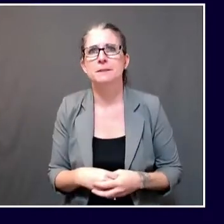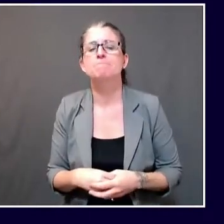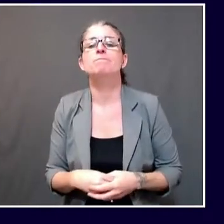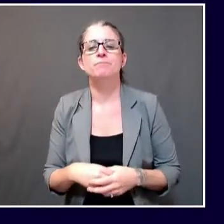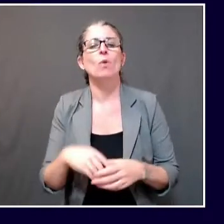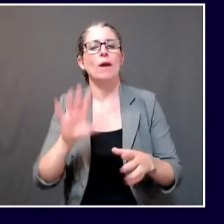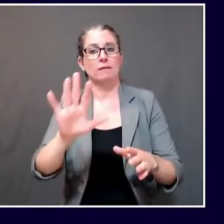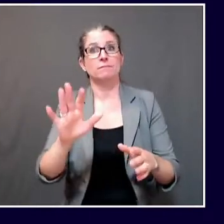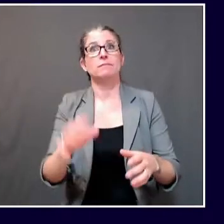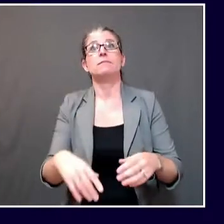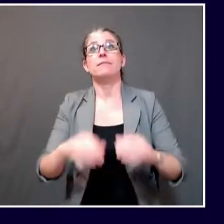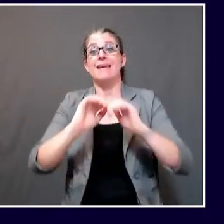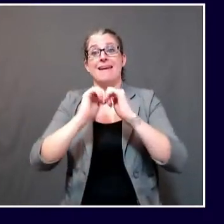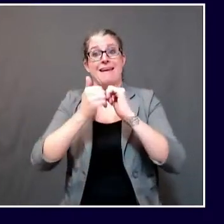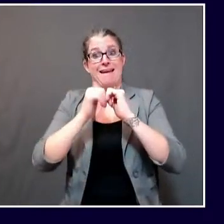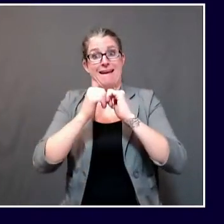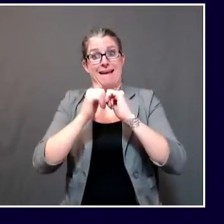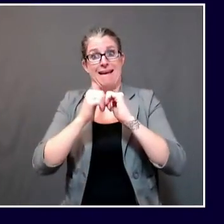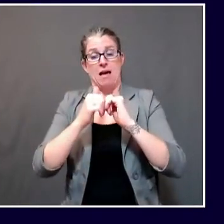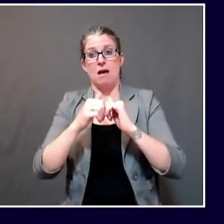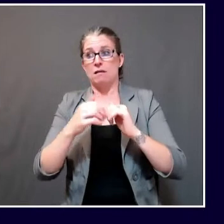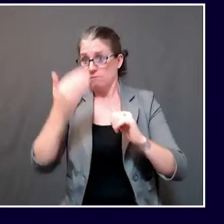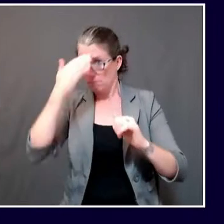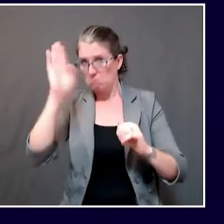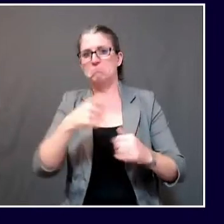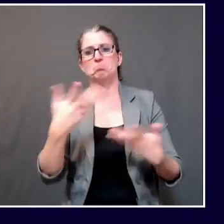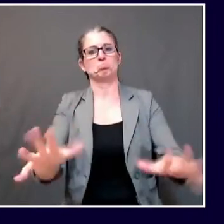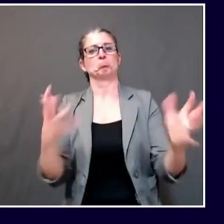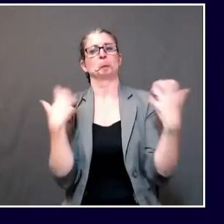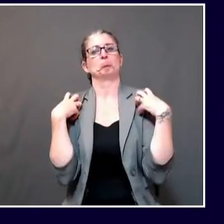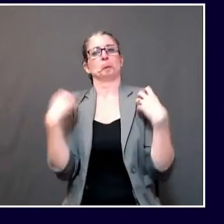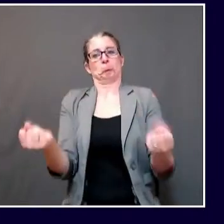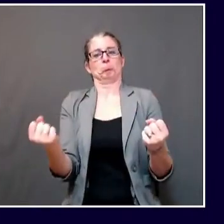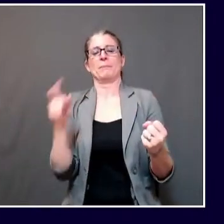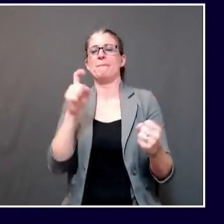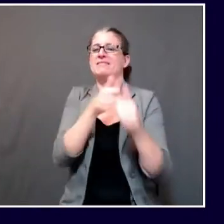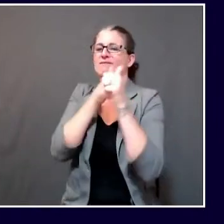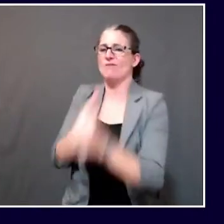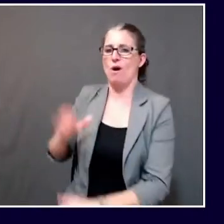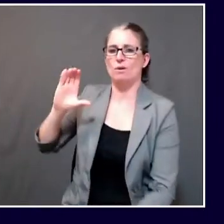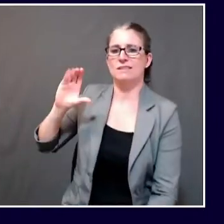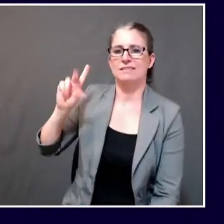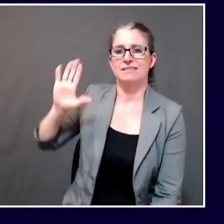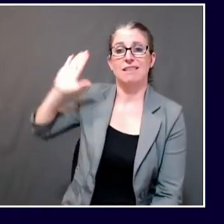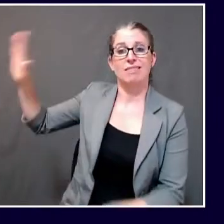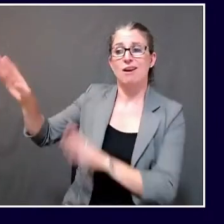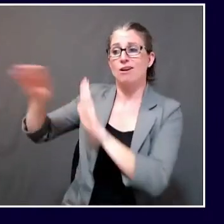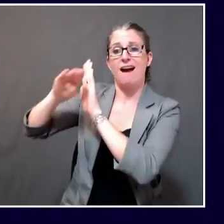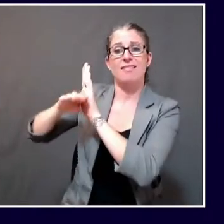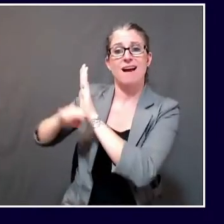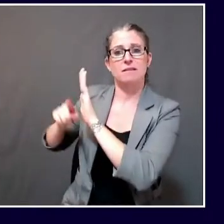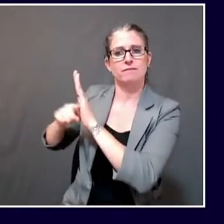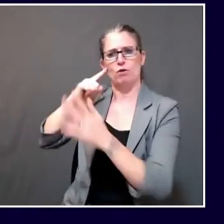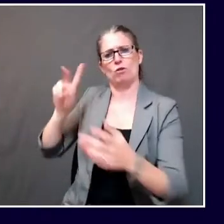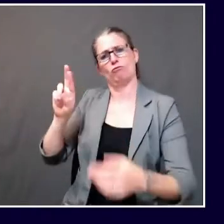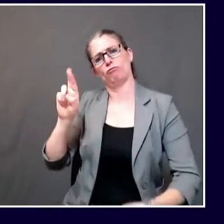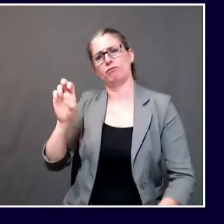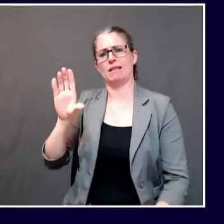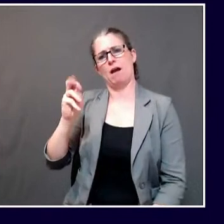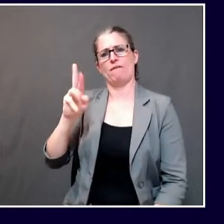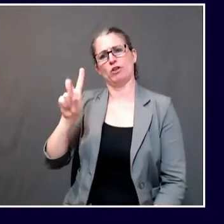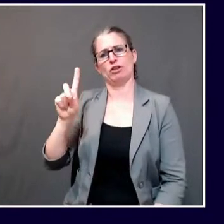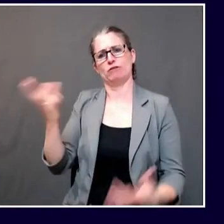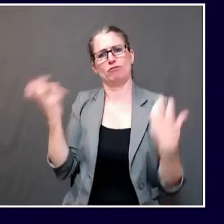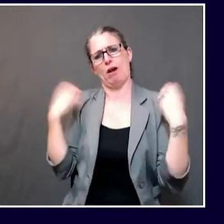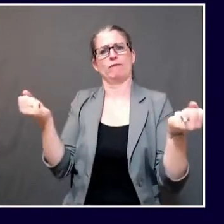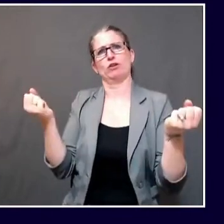box, what we're really saying is that they can resume social activity, economic activity, workplace activity without a risk of